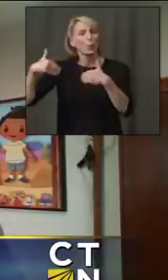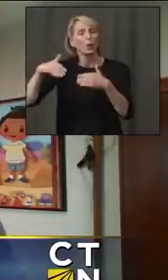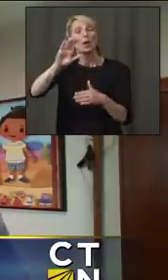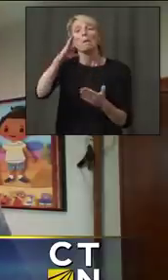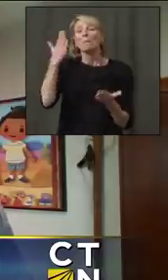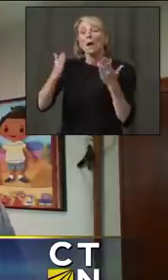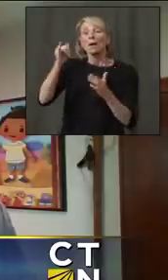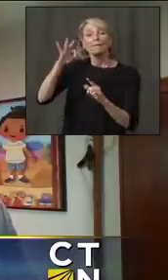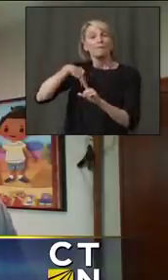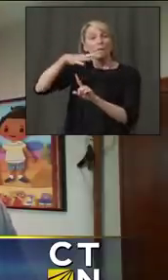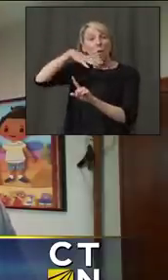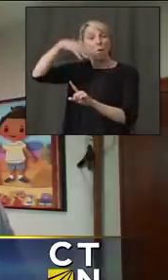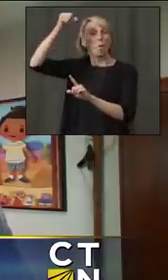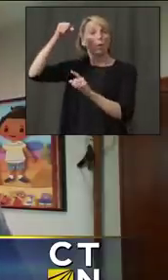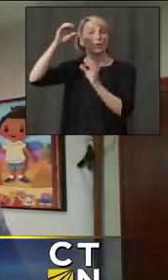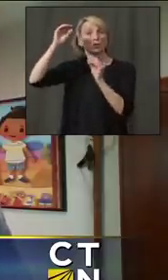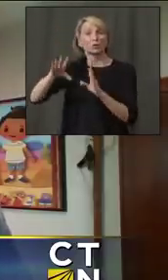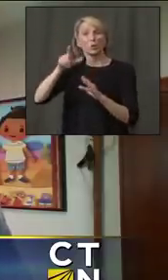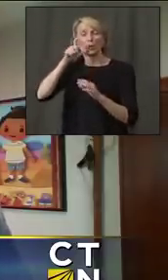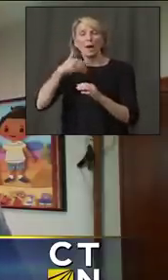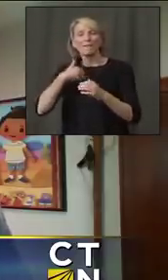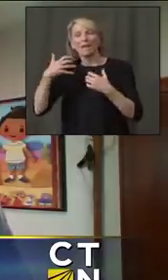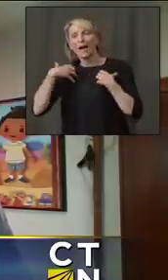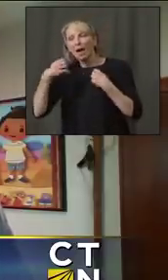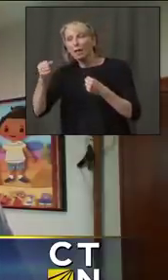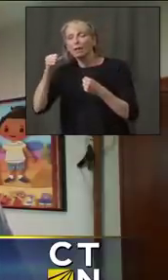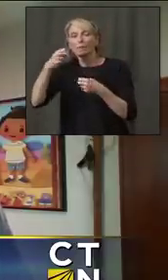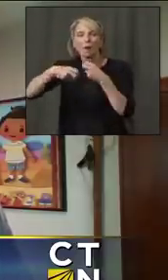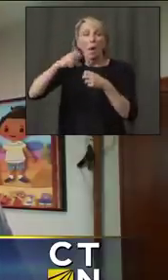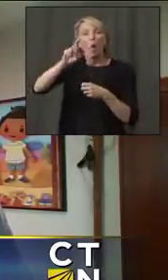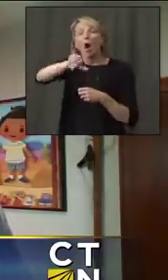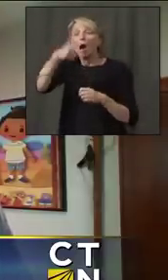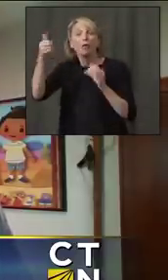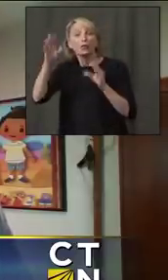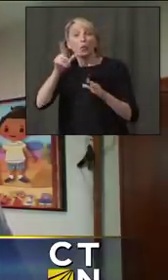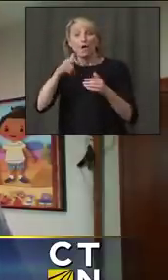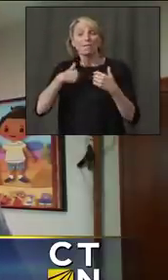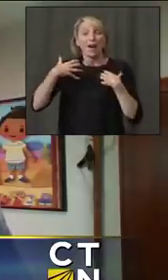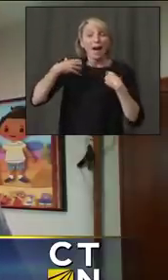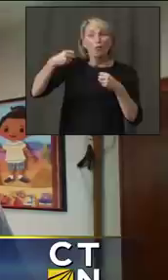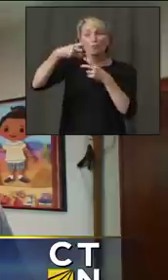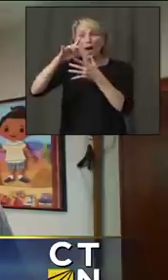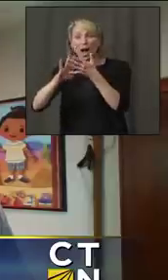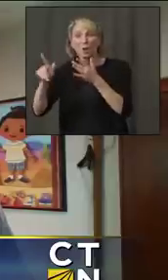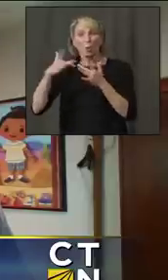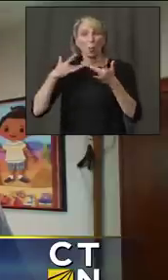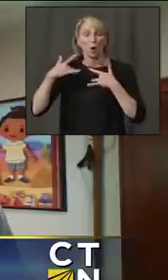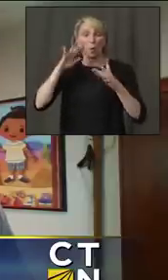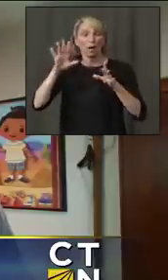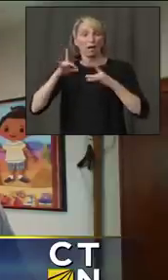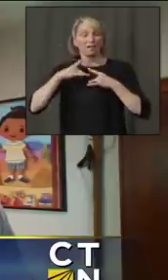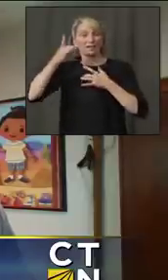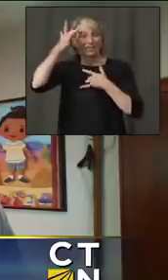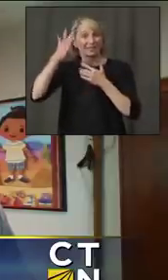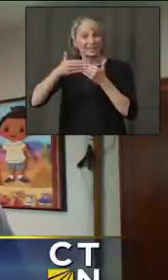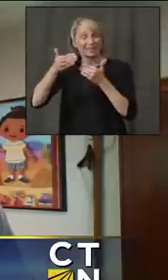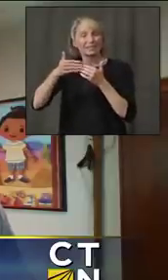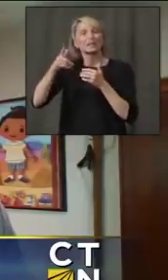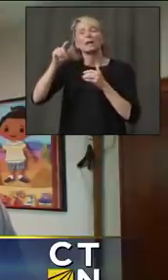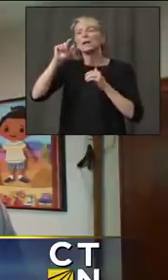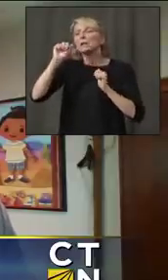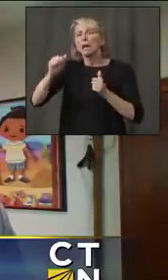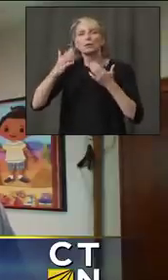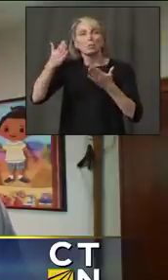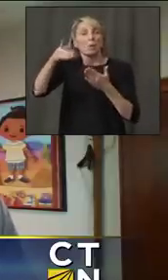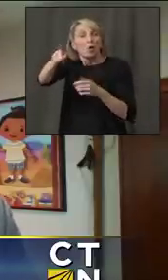it, or can assist in ways that limits contact. But we know that to reopen schools, we're going to have to look at a